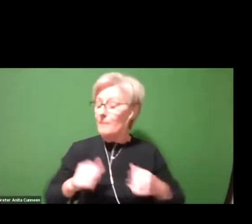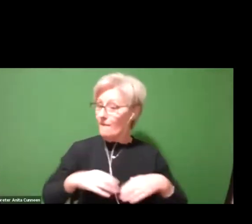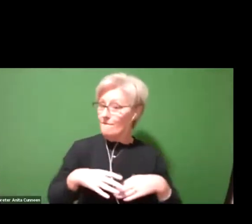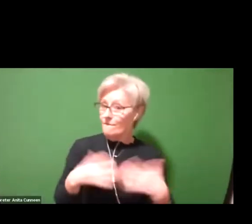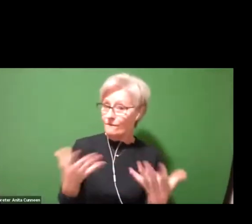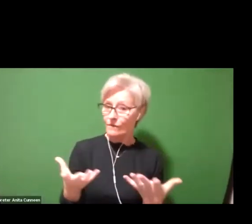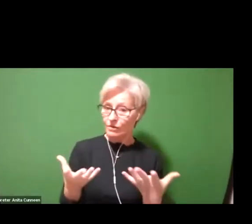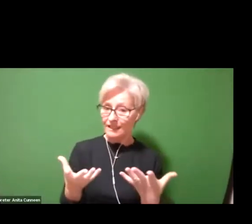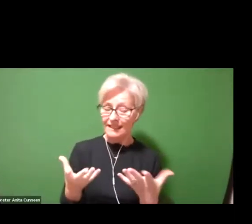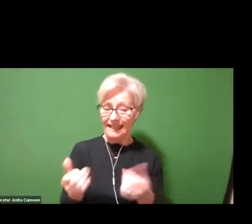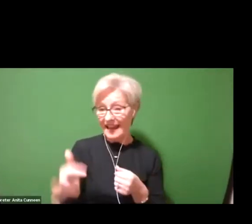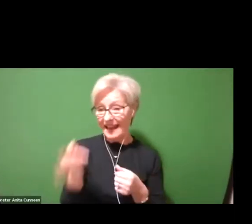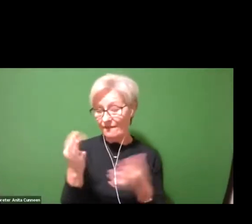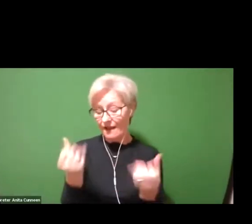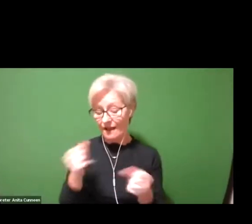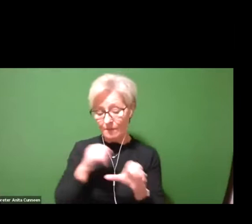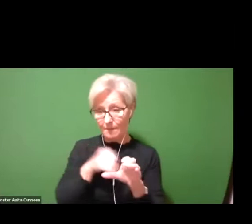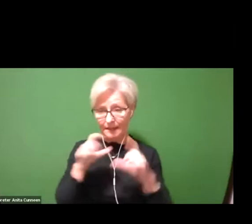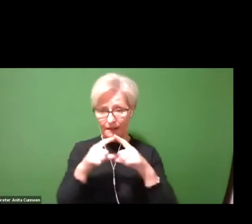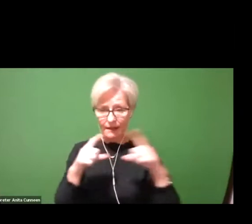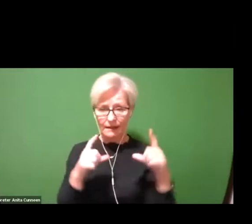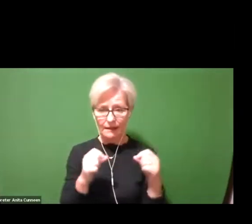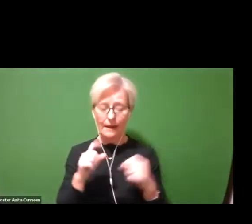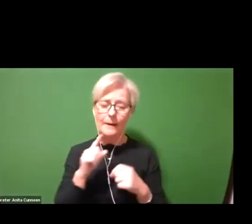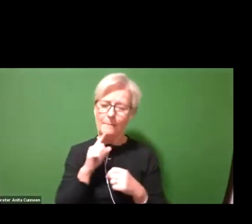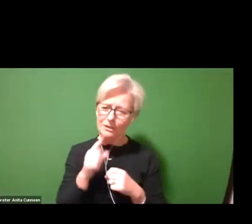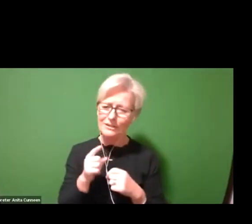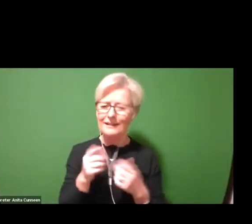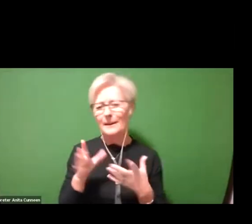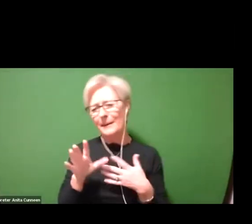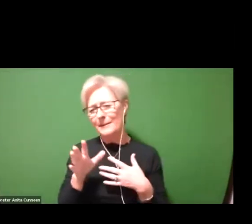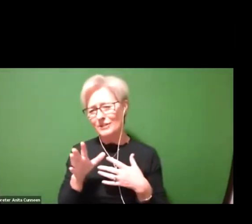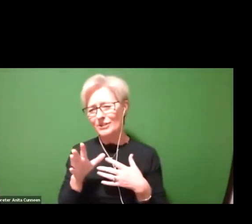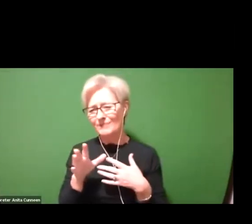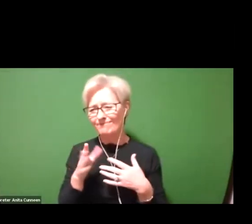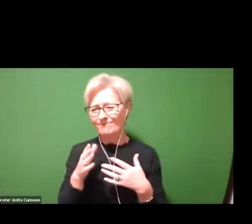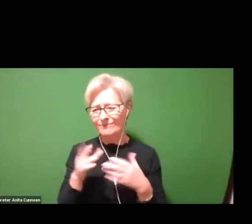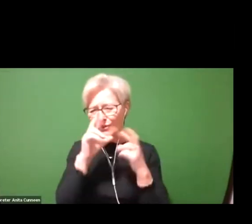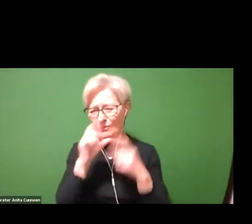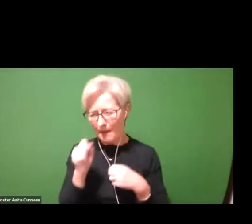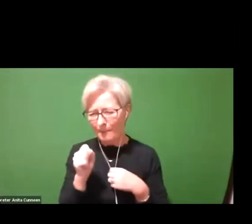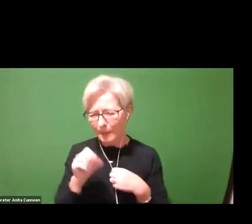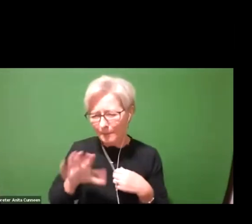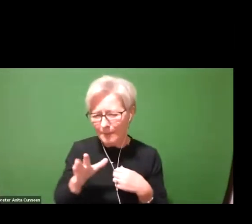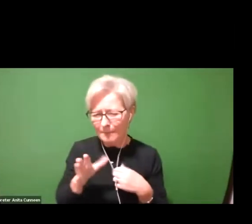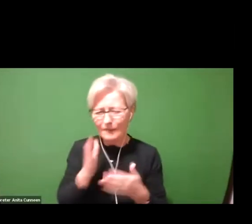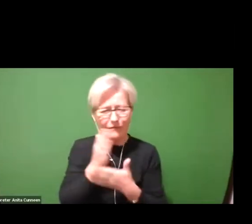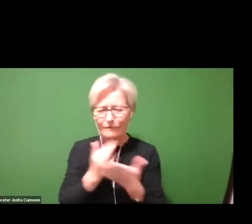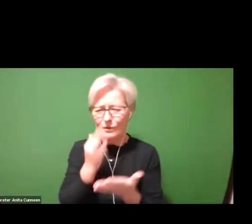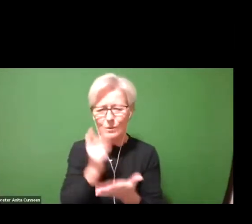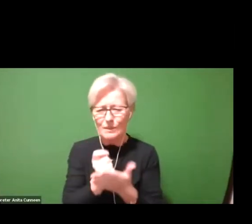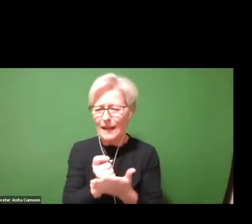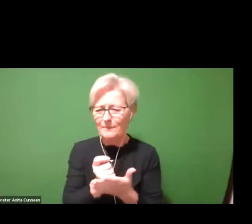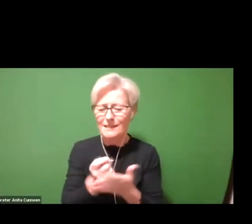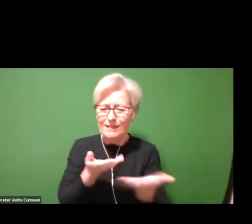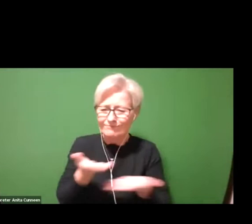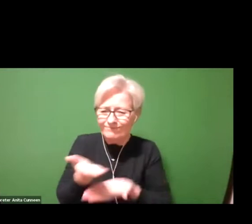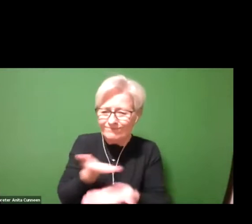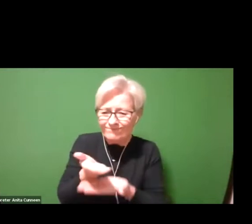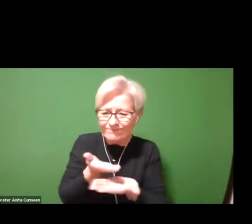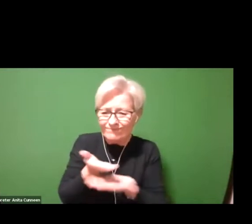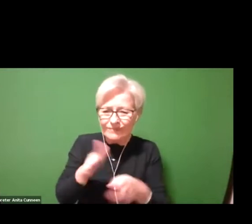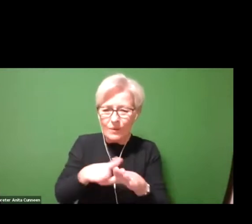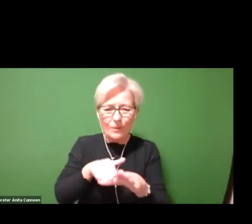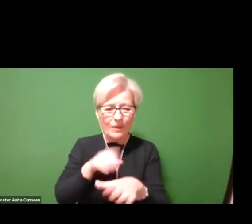card. And do bear in mind that it might take a few visits to your GP to get started on HRT. There's a lot to